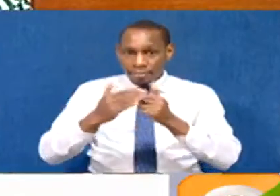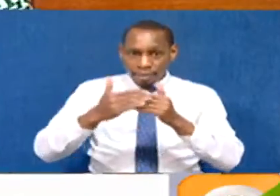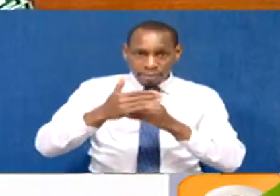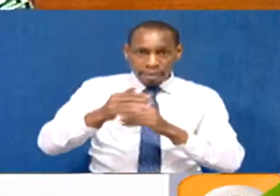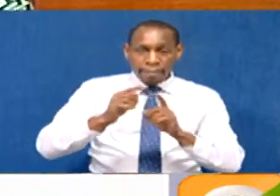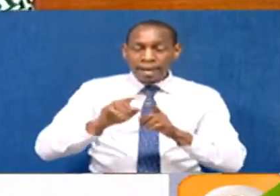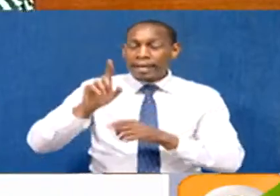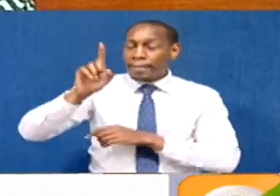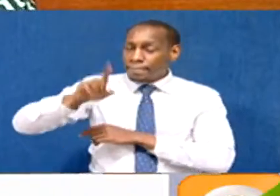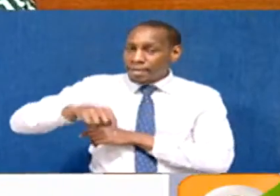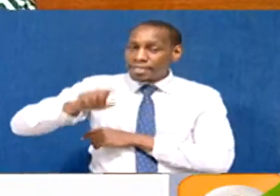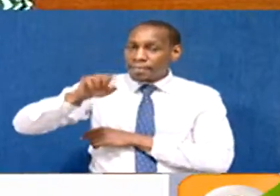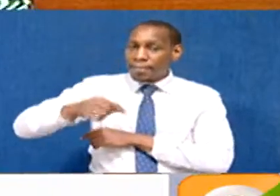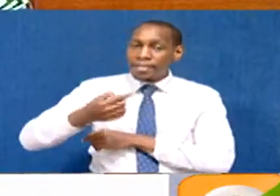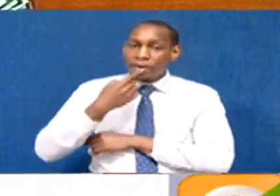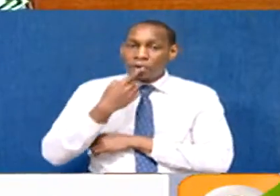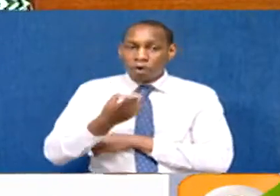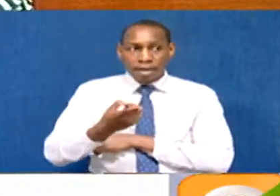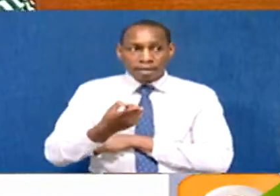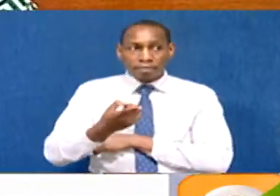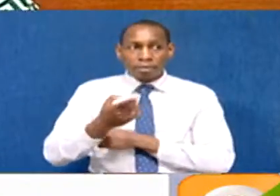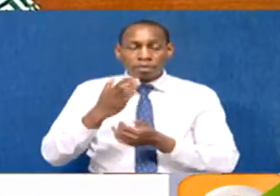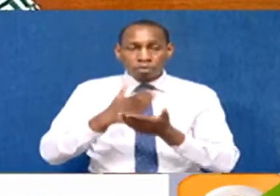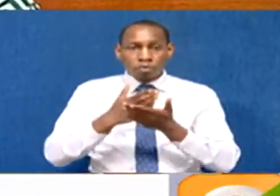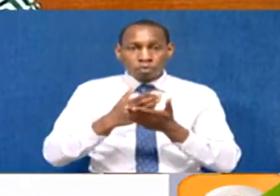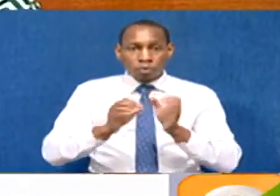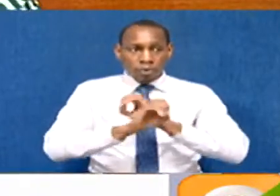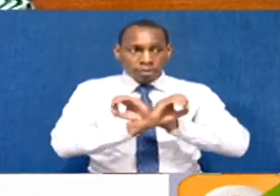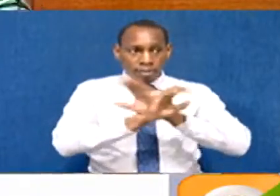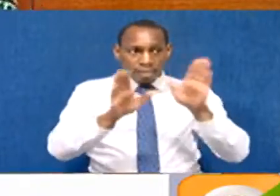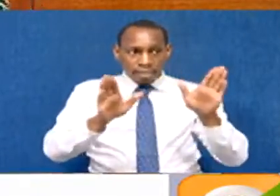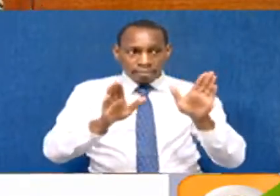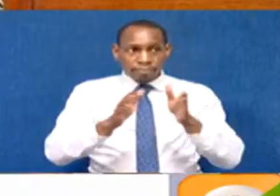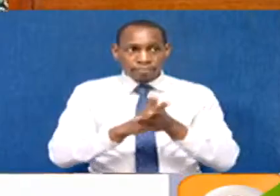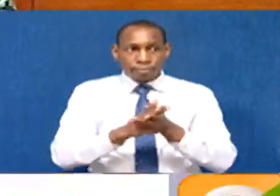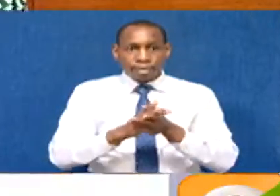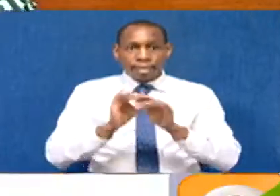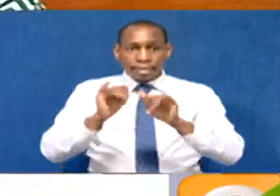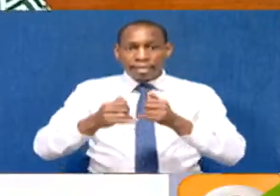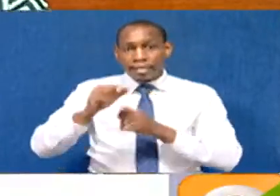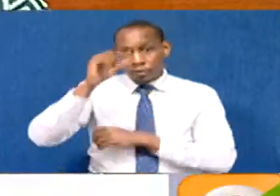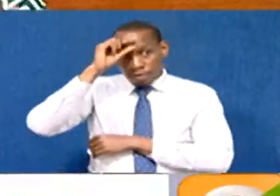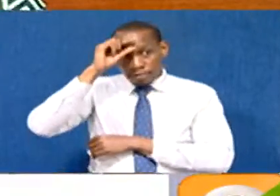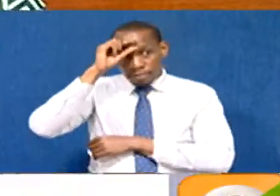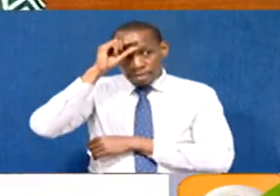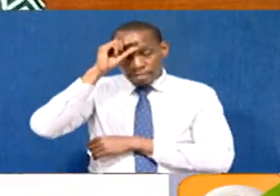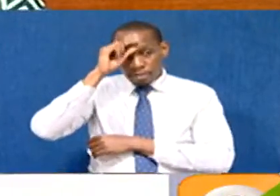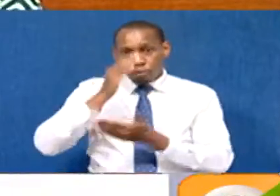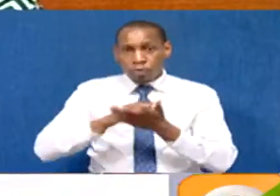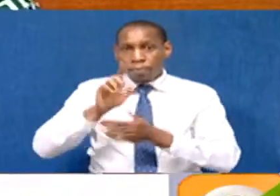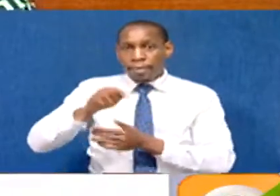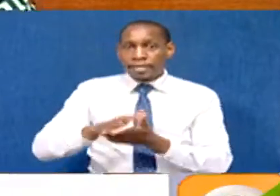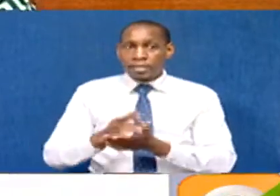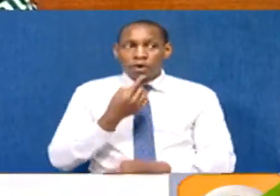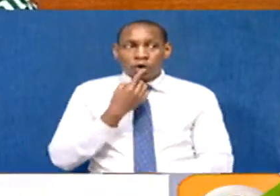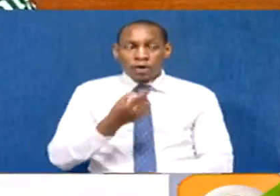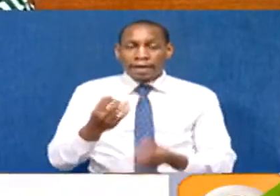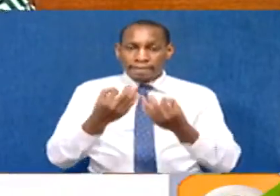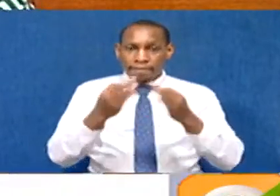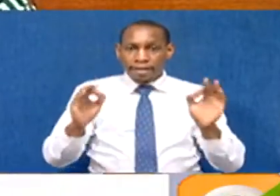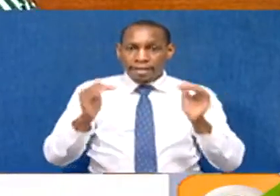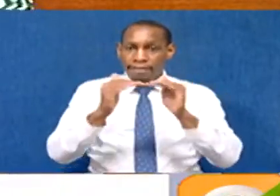we must demand accountability for the new government. We must demand